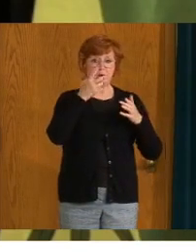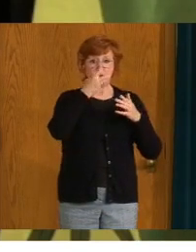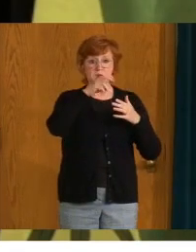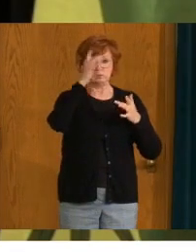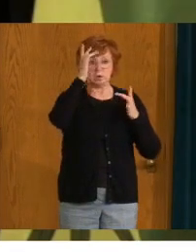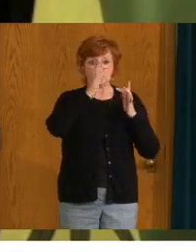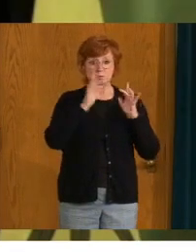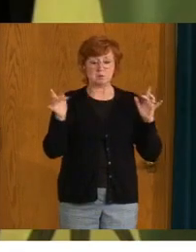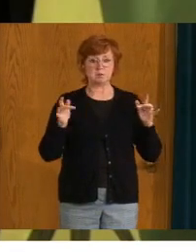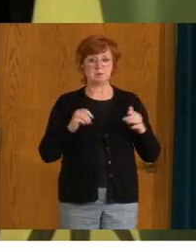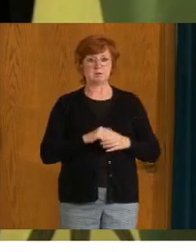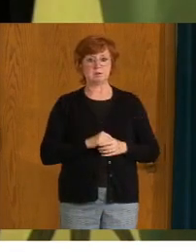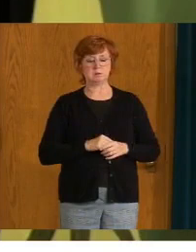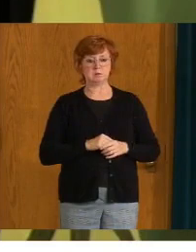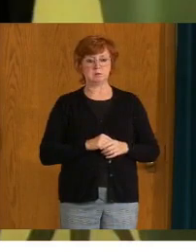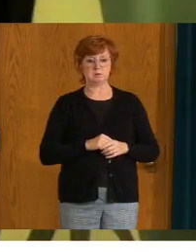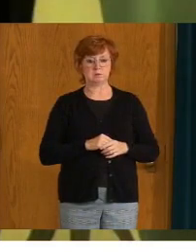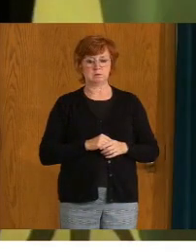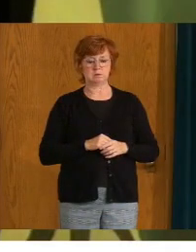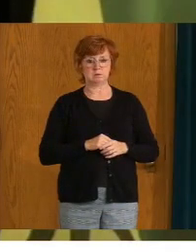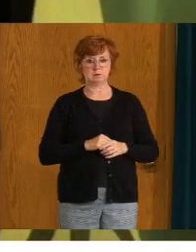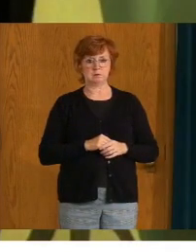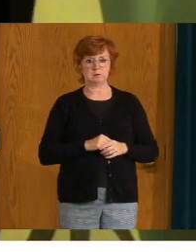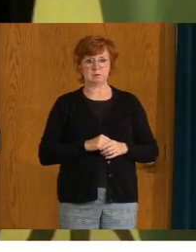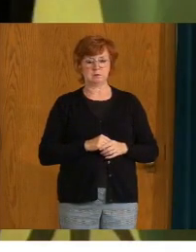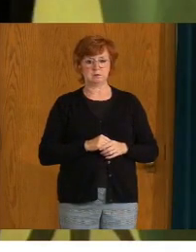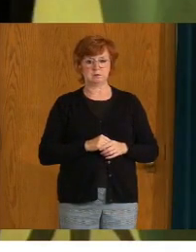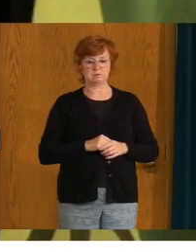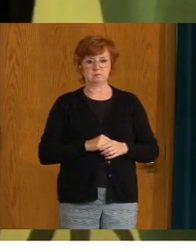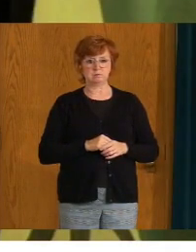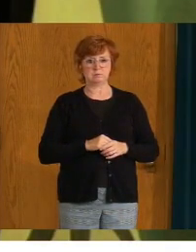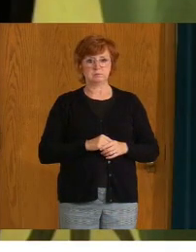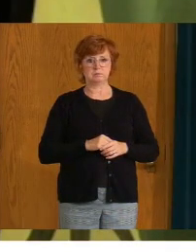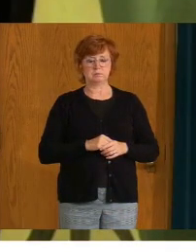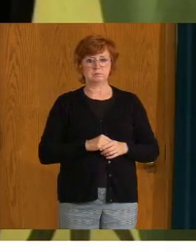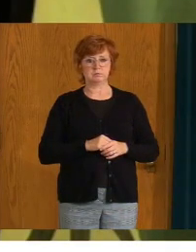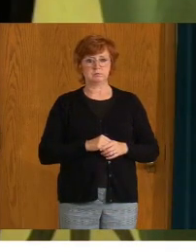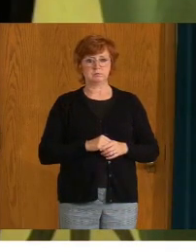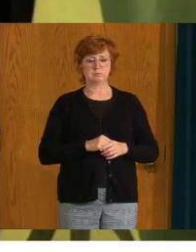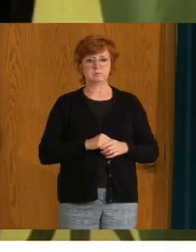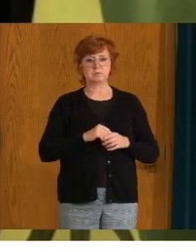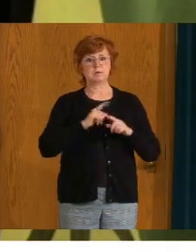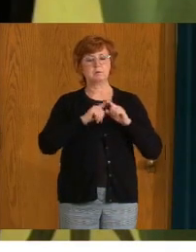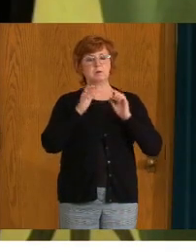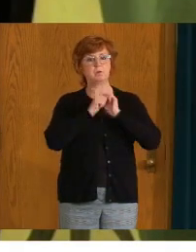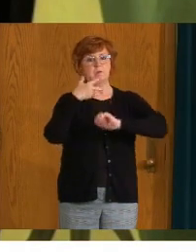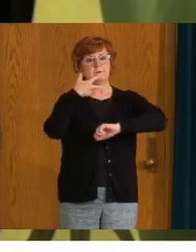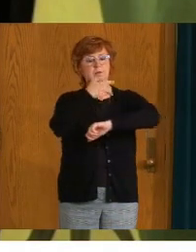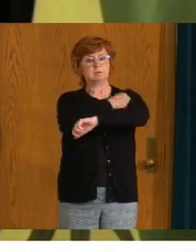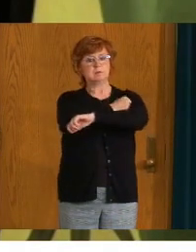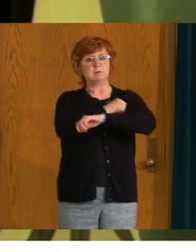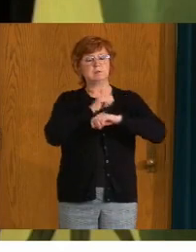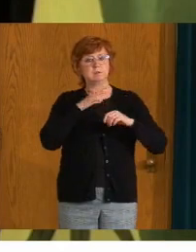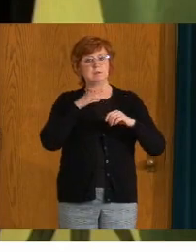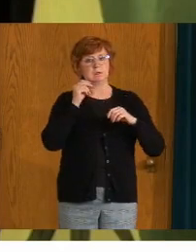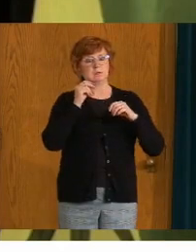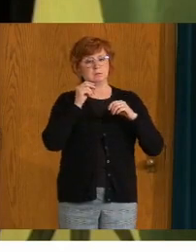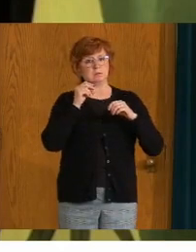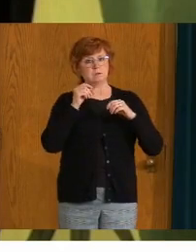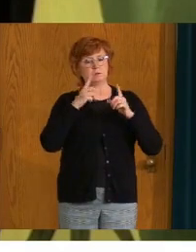hospitalization. If you're vaccinated, your chances of being hospitalized, of even getting COVID or being